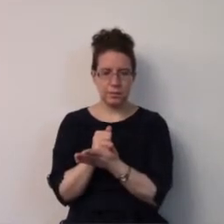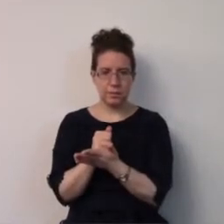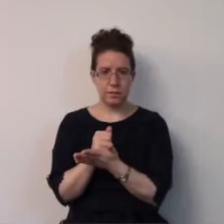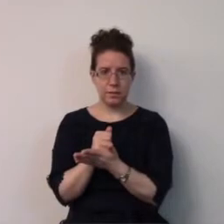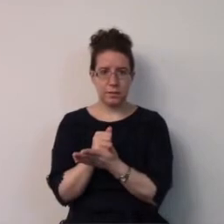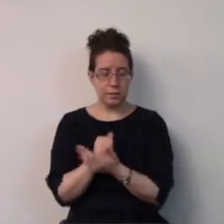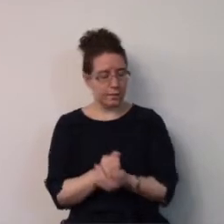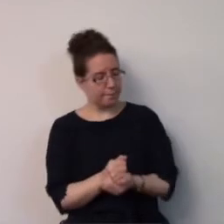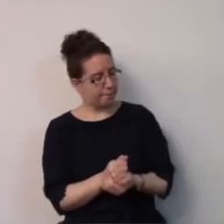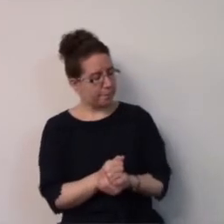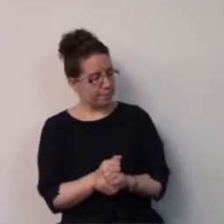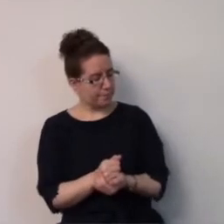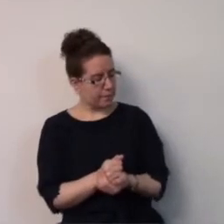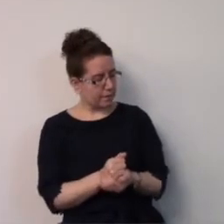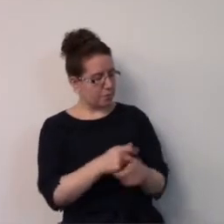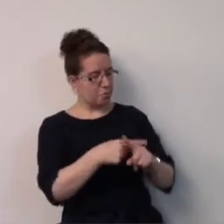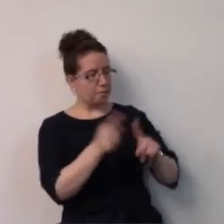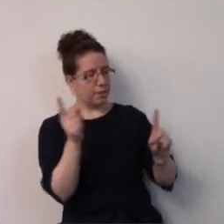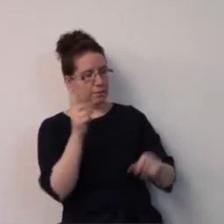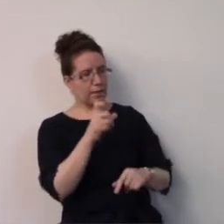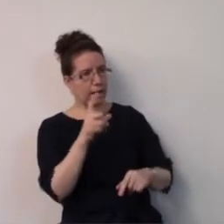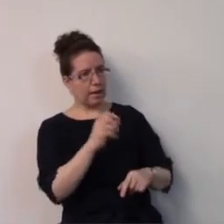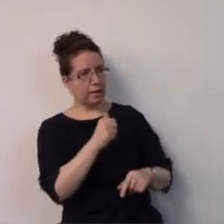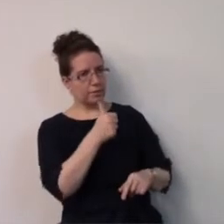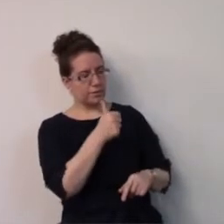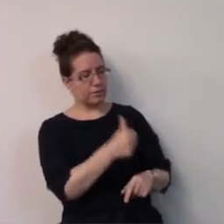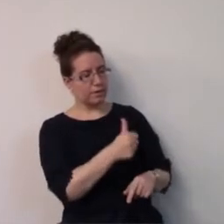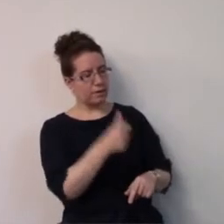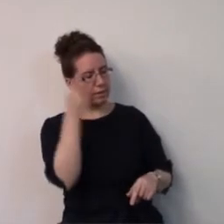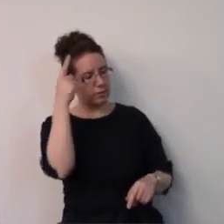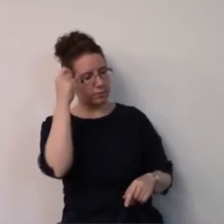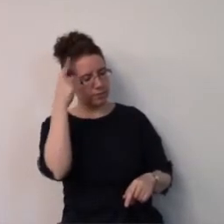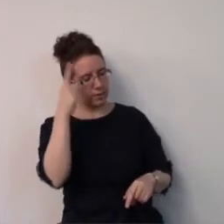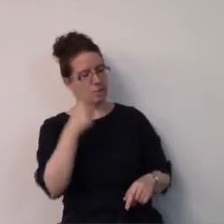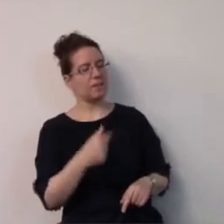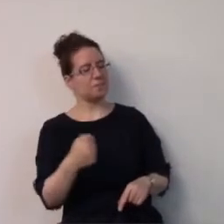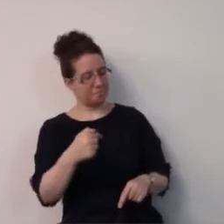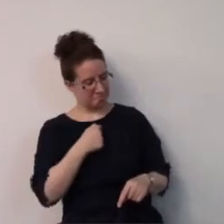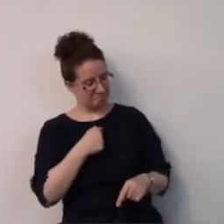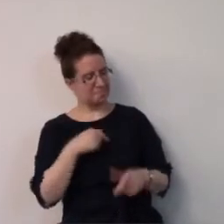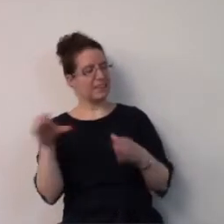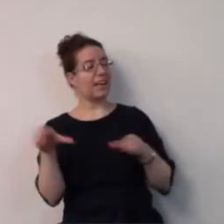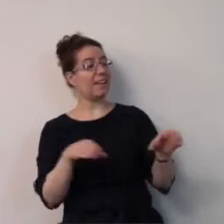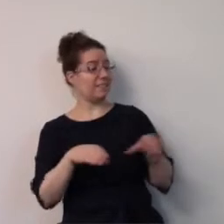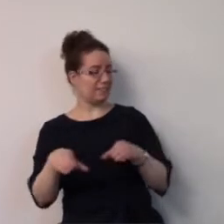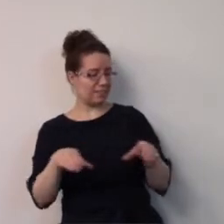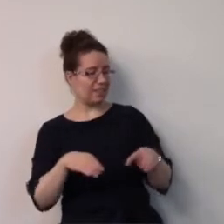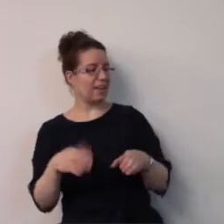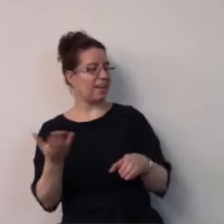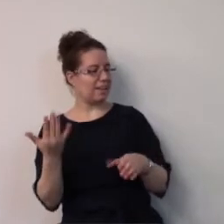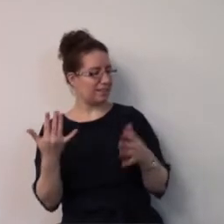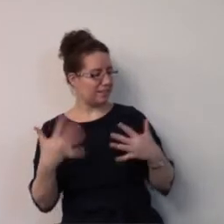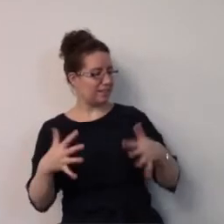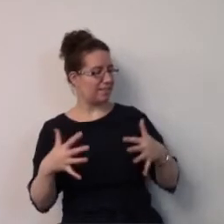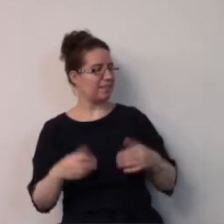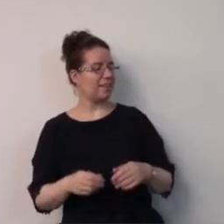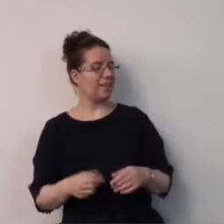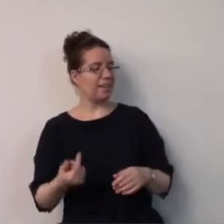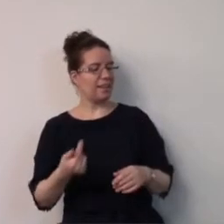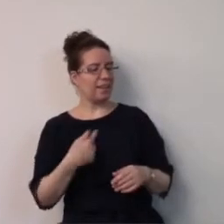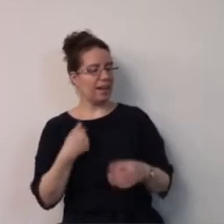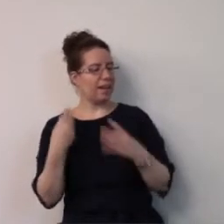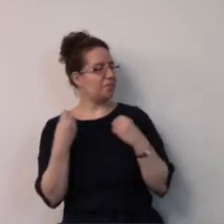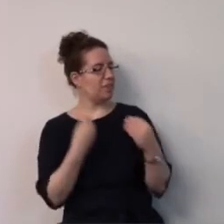any arise like unto thee." Hallelujah. Right. He granted him all of his requests and gave